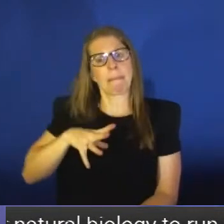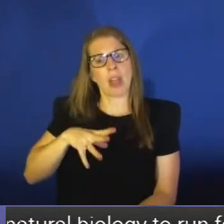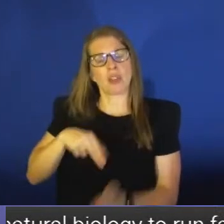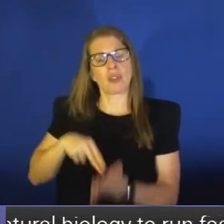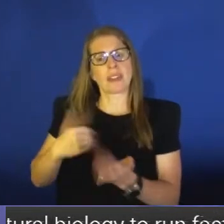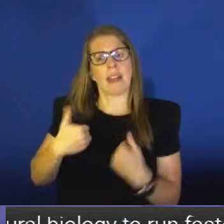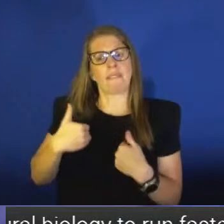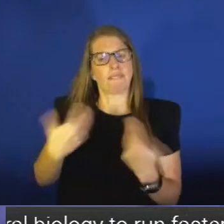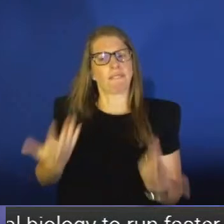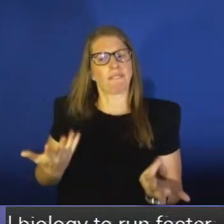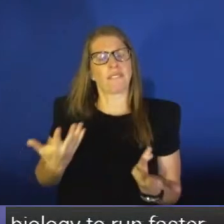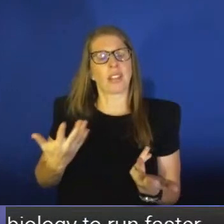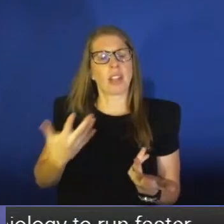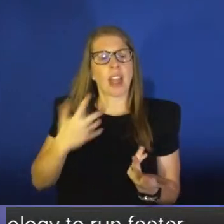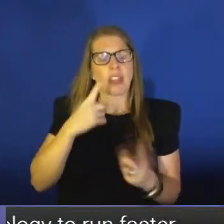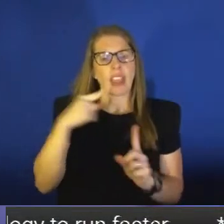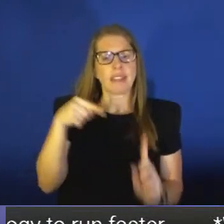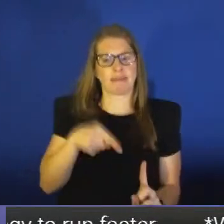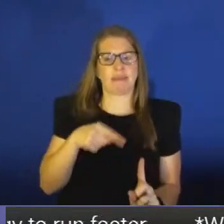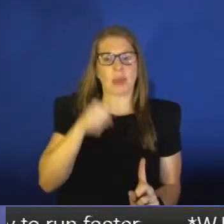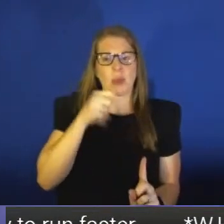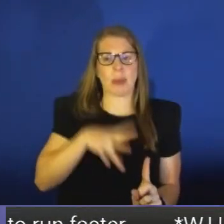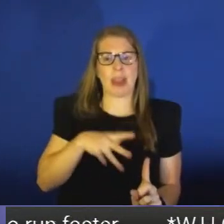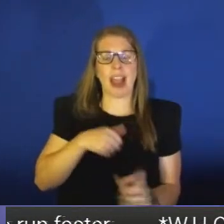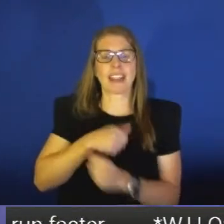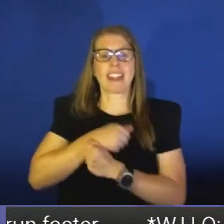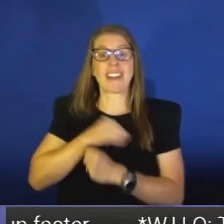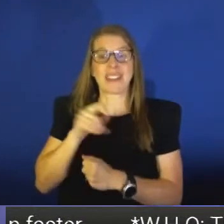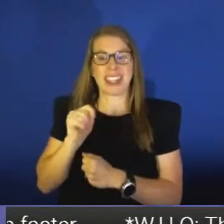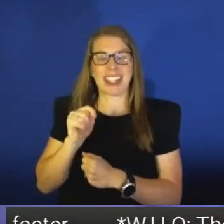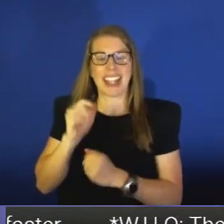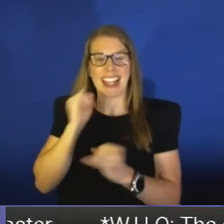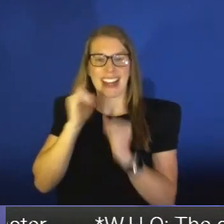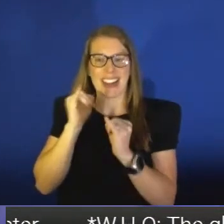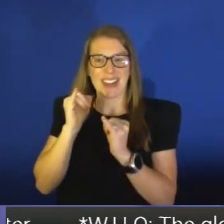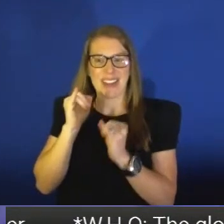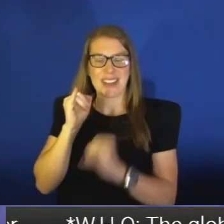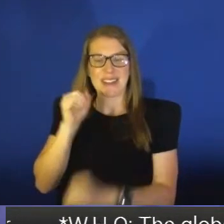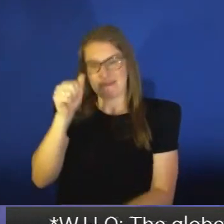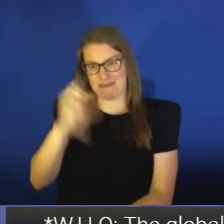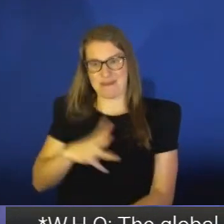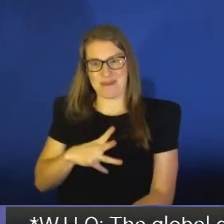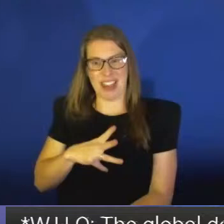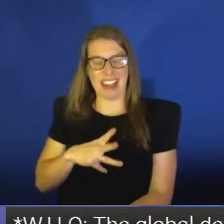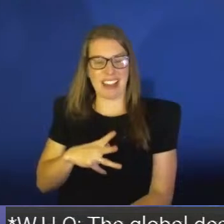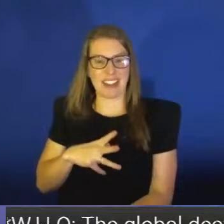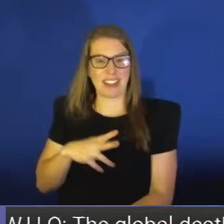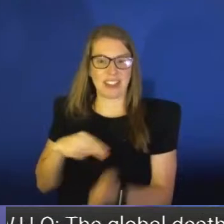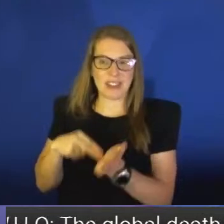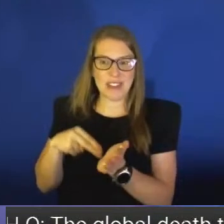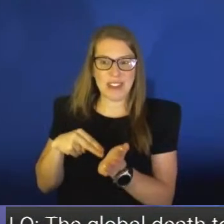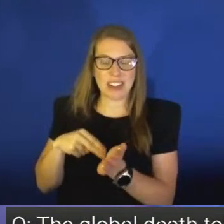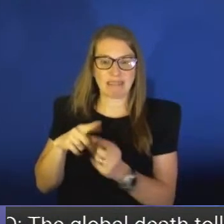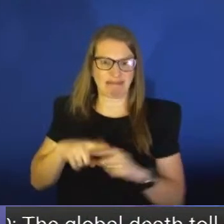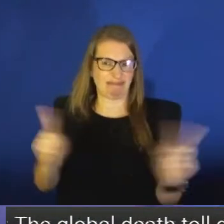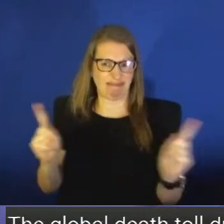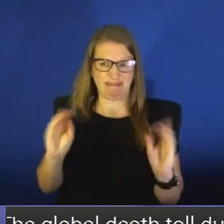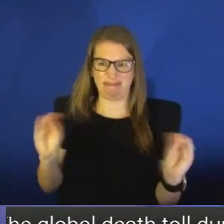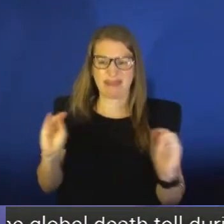think that's what we think of, and I love it when I get to go up and interview our guys, and there's no difference, but